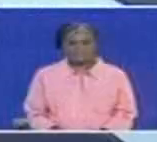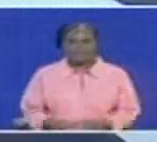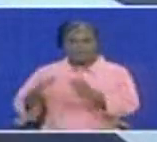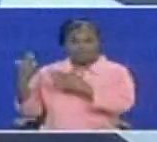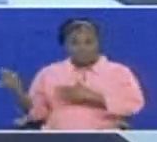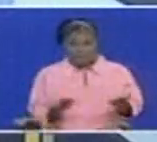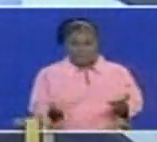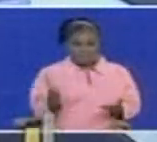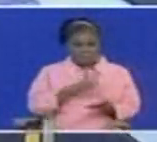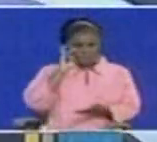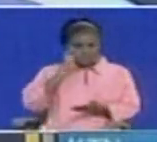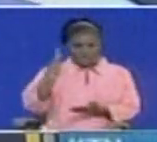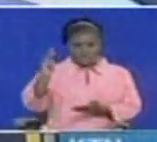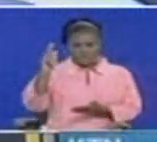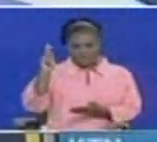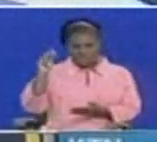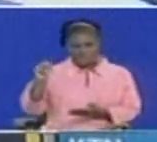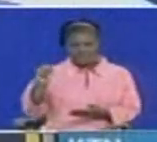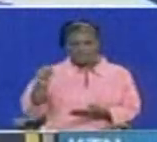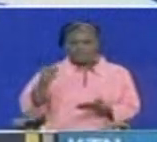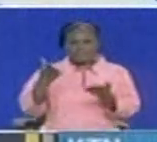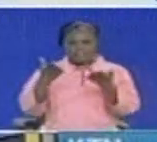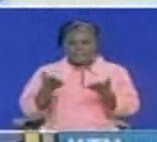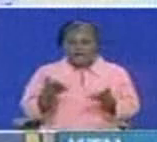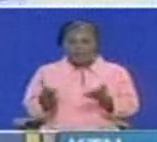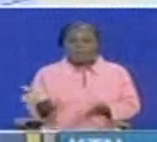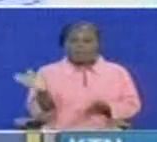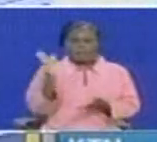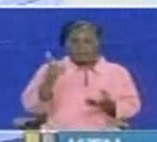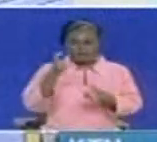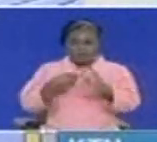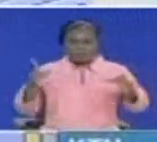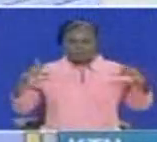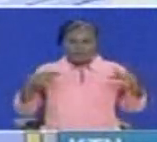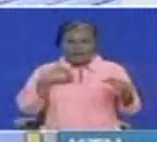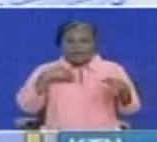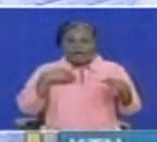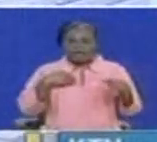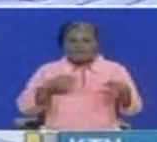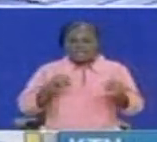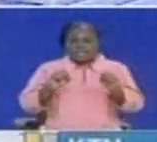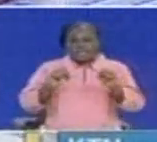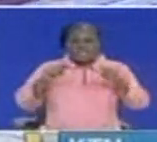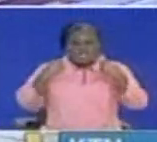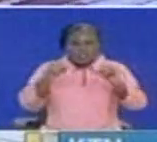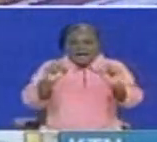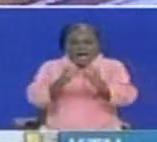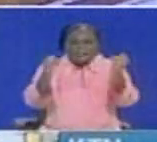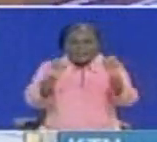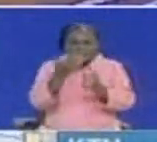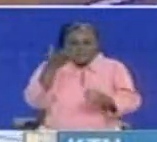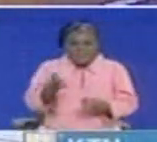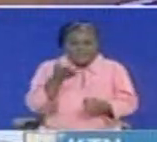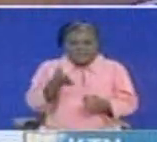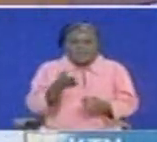Welcome back. You're watching KTN Prime. Unfortunately, we return from the break with some breaking news of an unfortunate